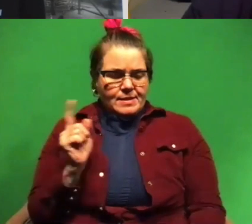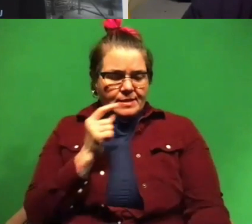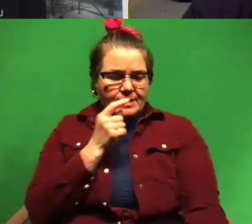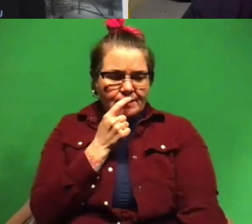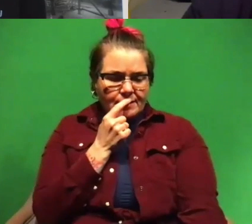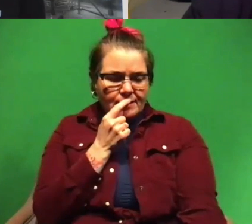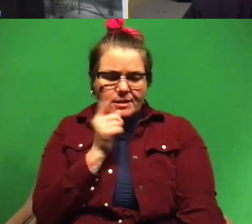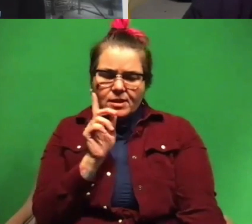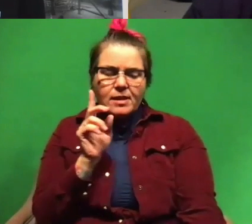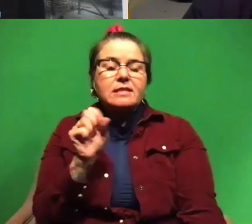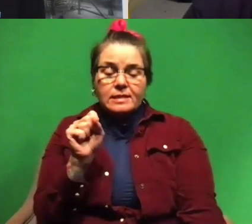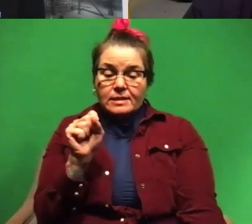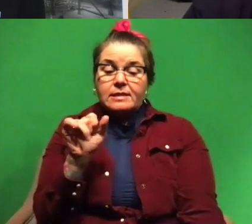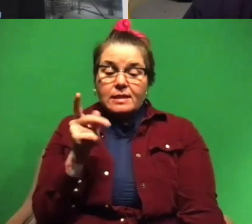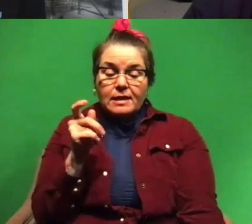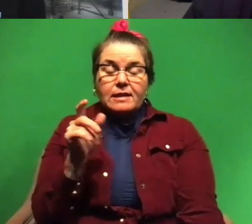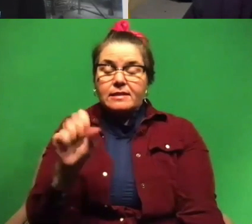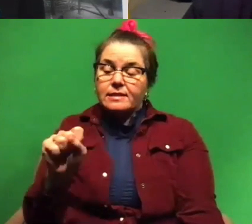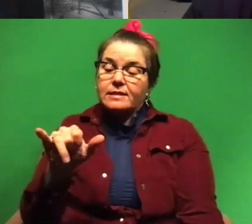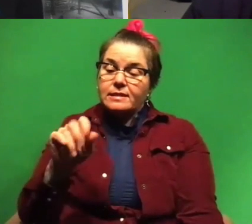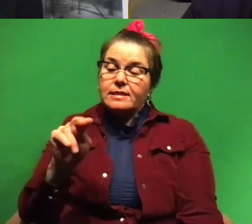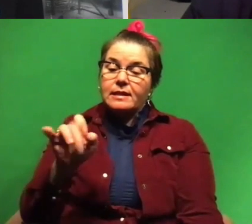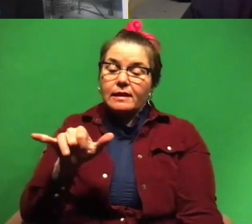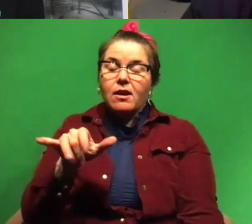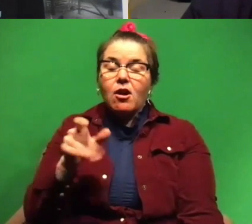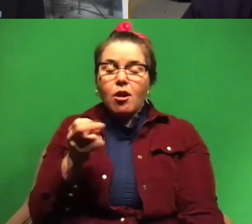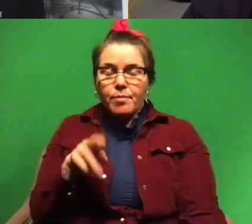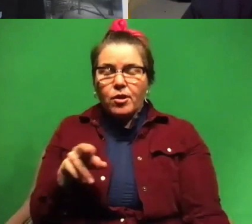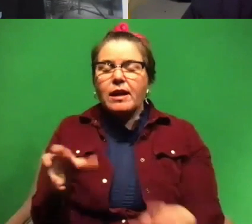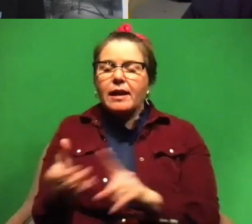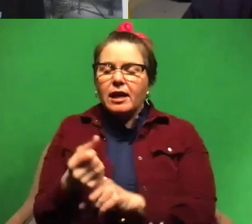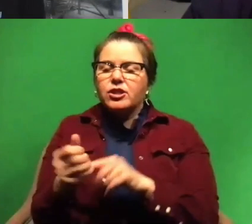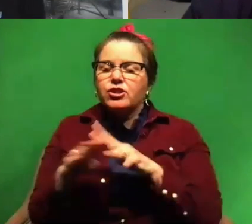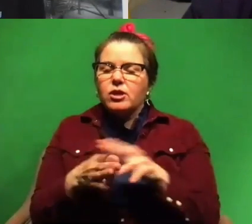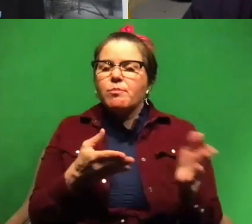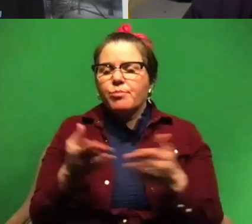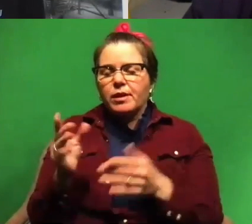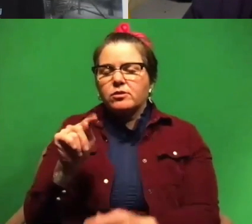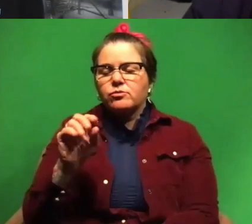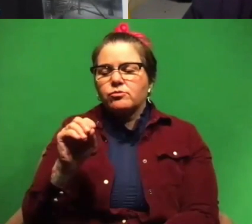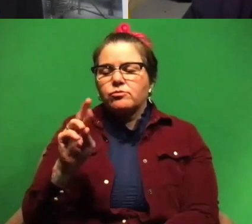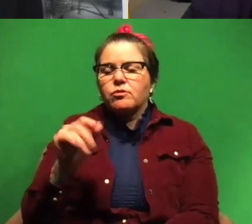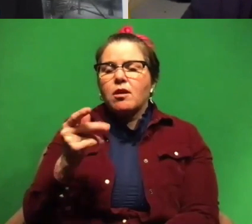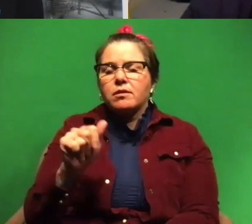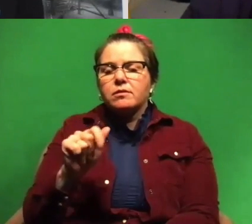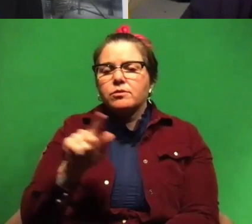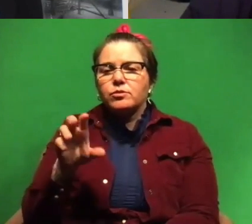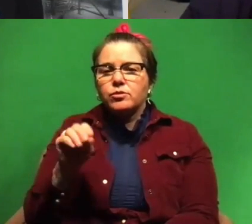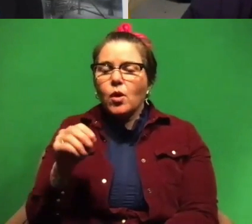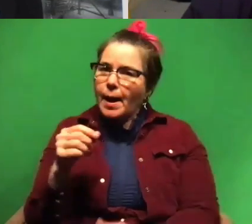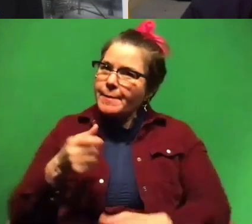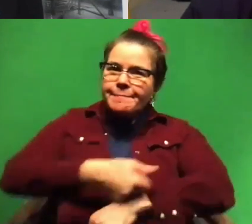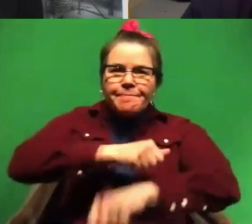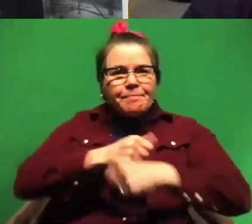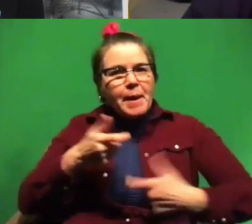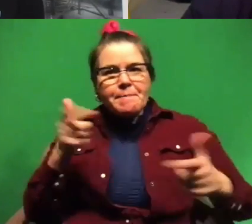I was in Sydney Harbor, actually, and we were catching sharks to bring them into Taronga Zoo. And I was like, okay, this is my big moment. This